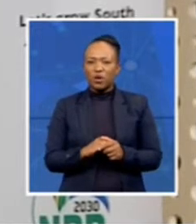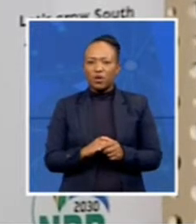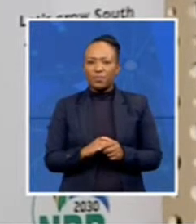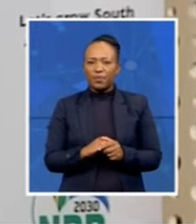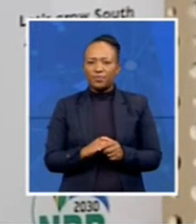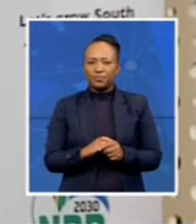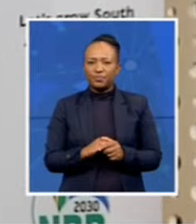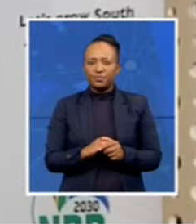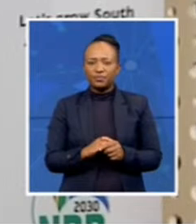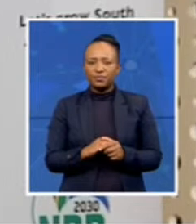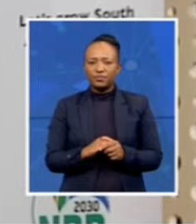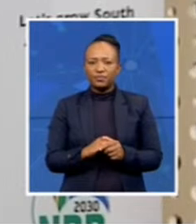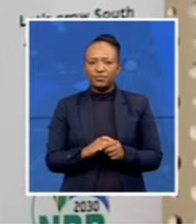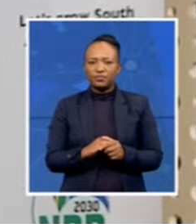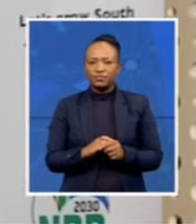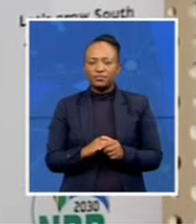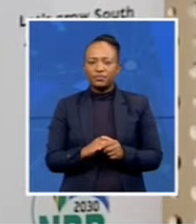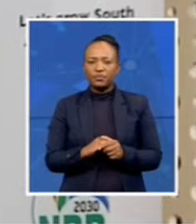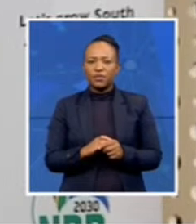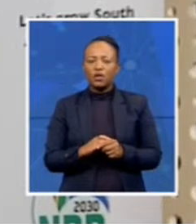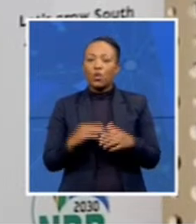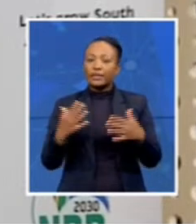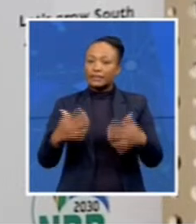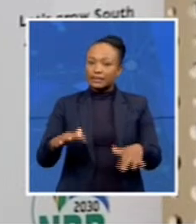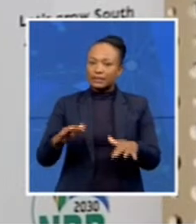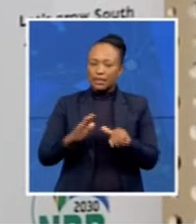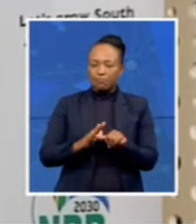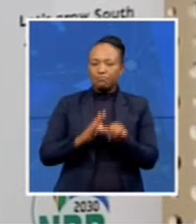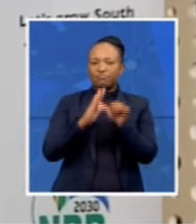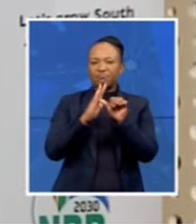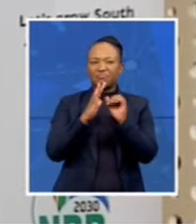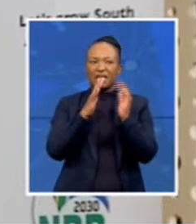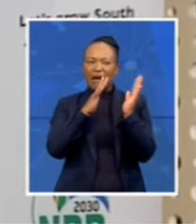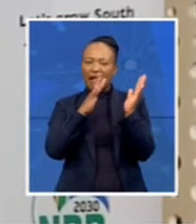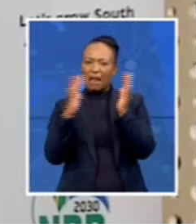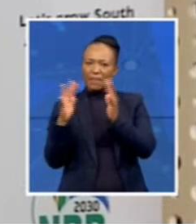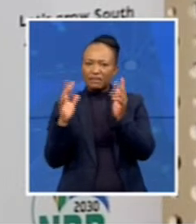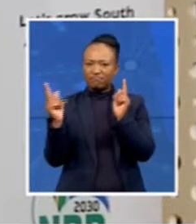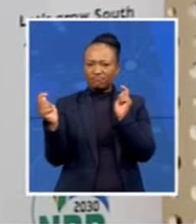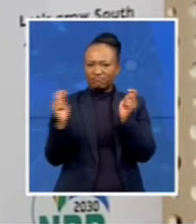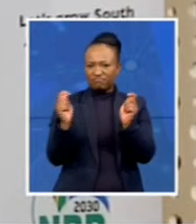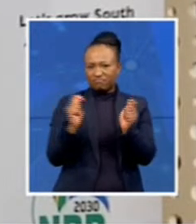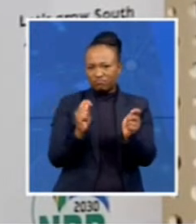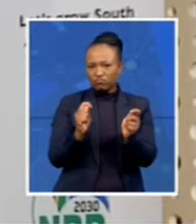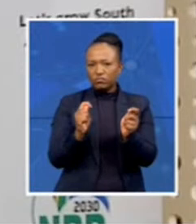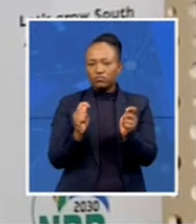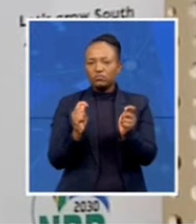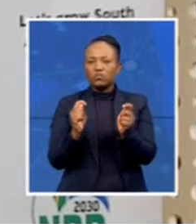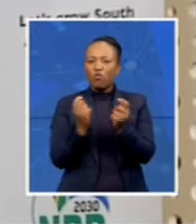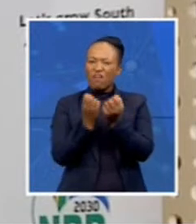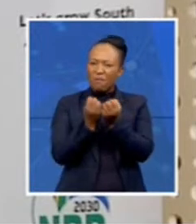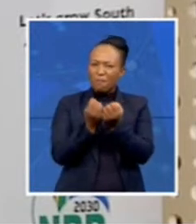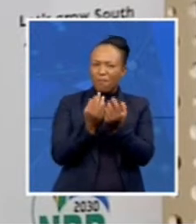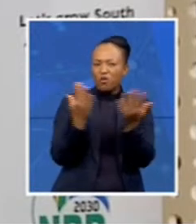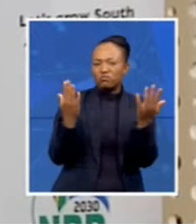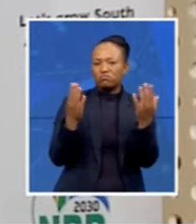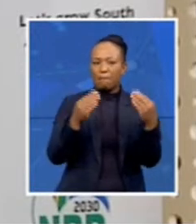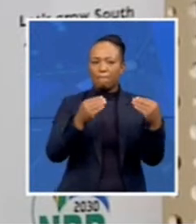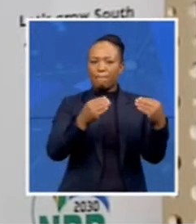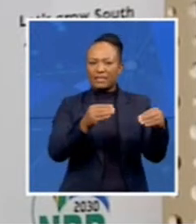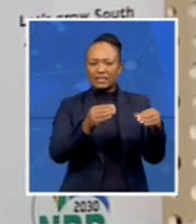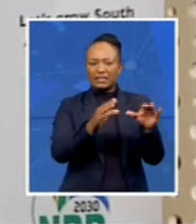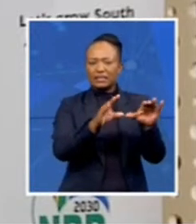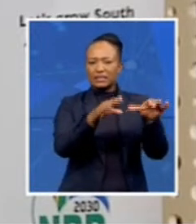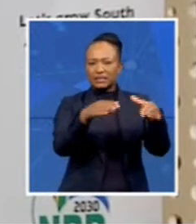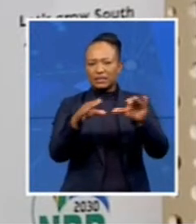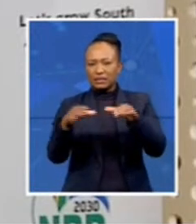importance. Climate change and increased demand for water across multiple sectors have already impacted surface water storage through